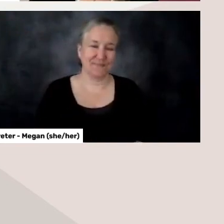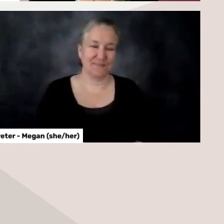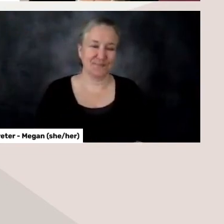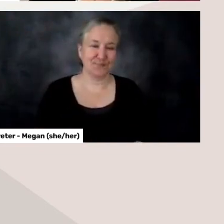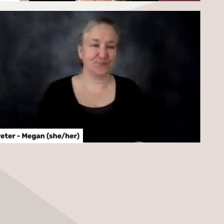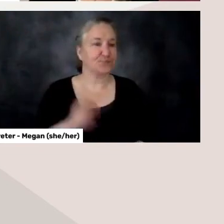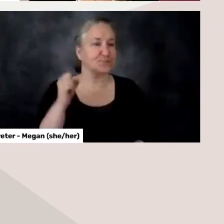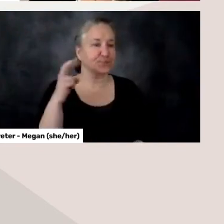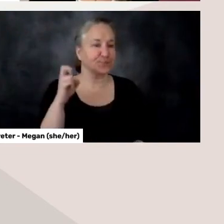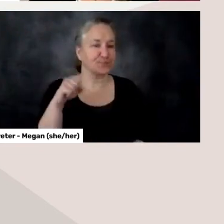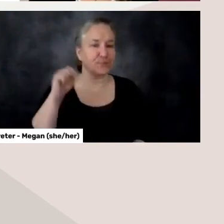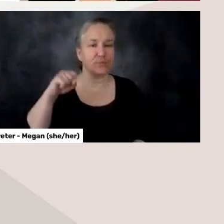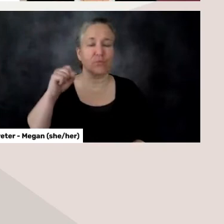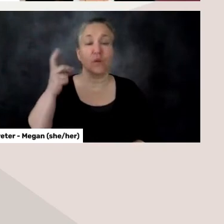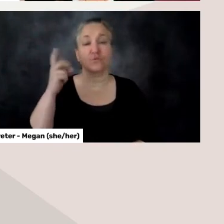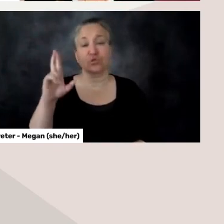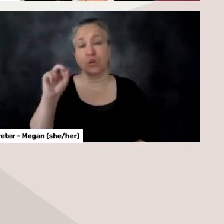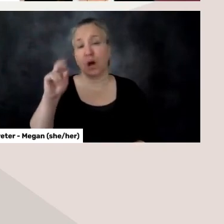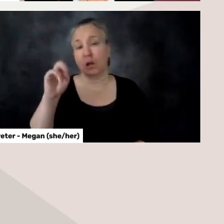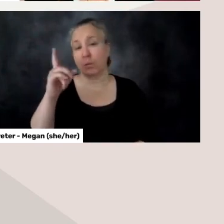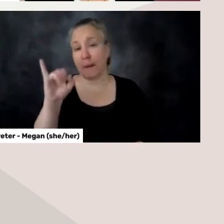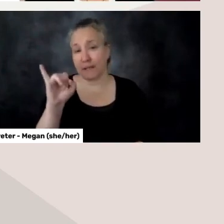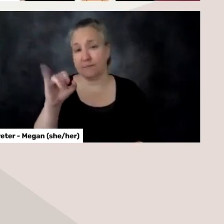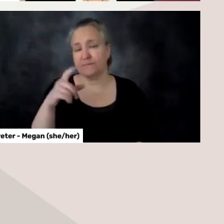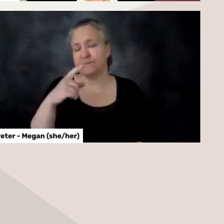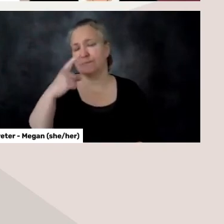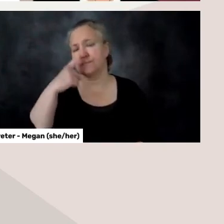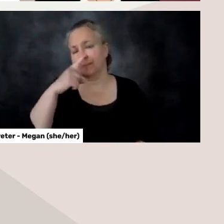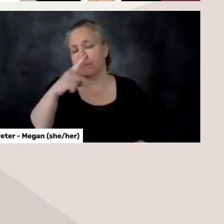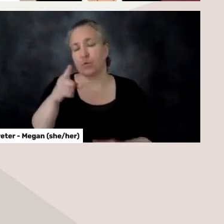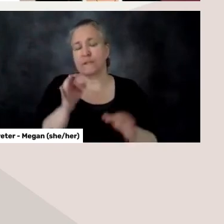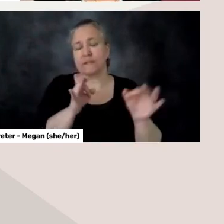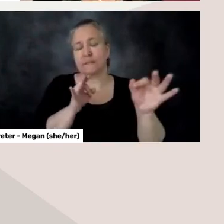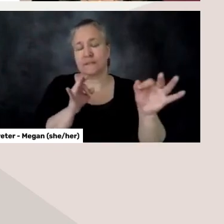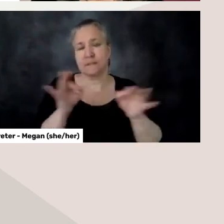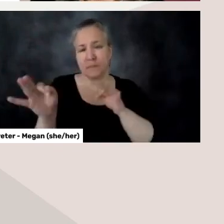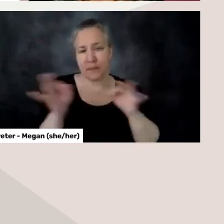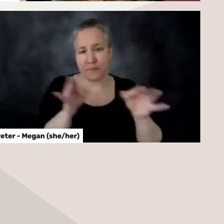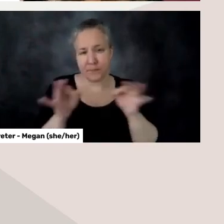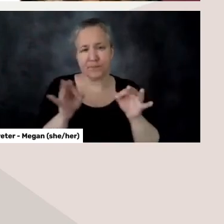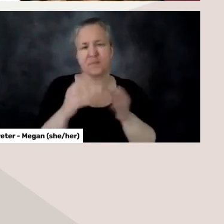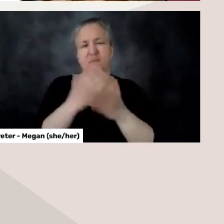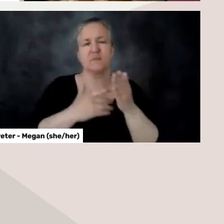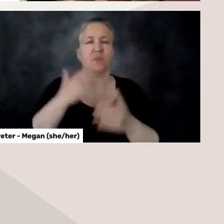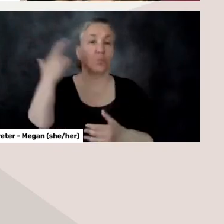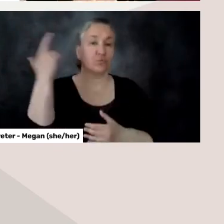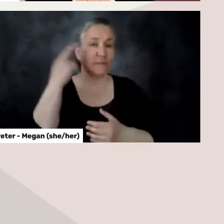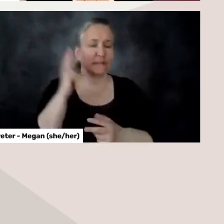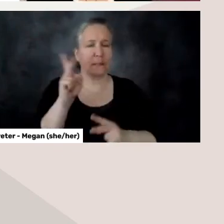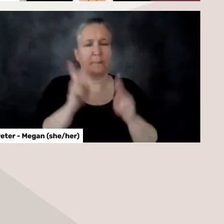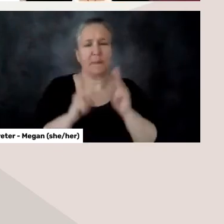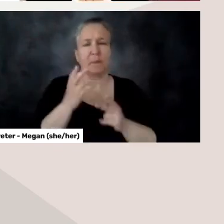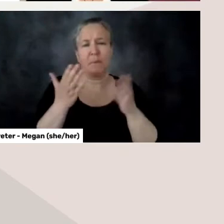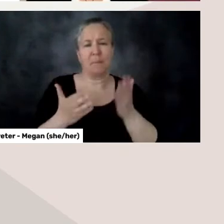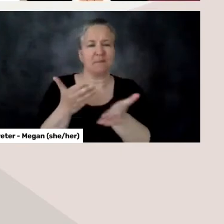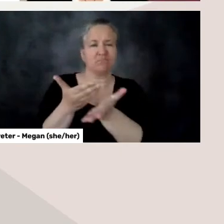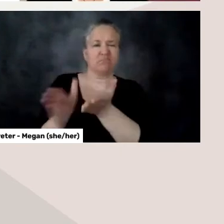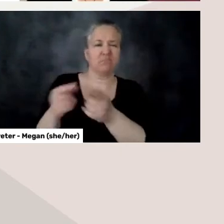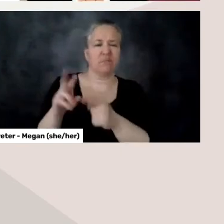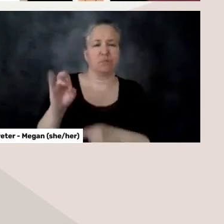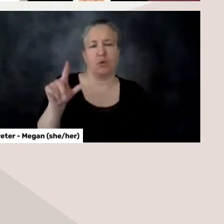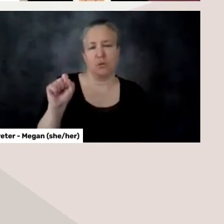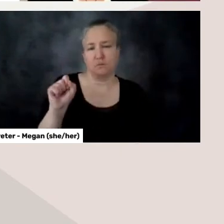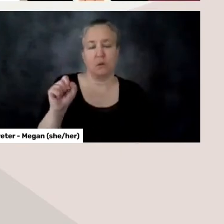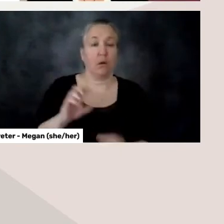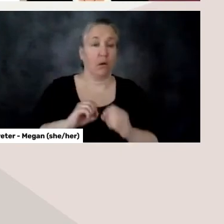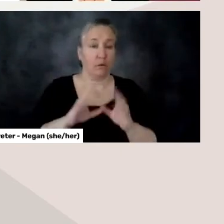Sure. Dr. Kaklamani, can you explain what some reasons are that people might be excluded from trials? Because